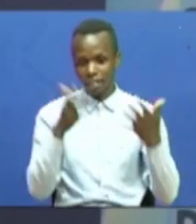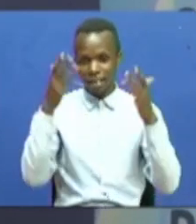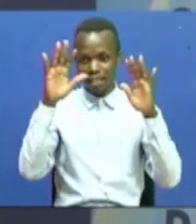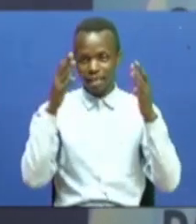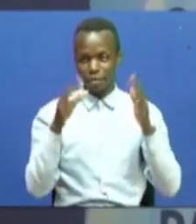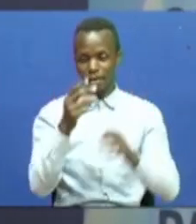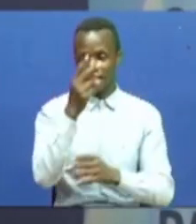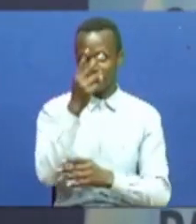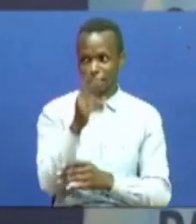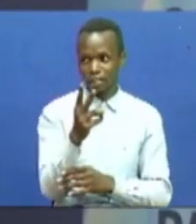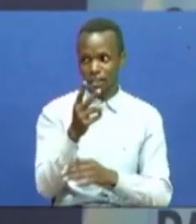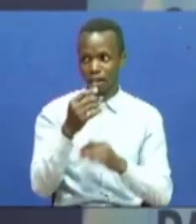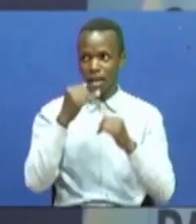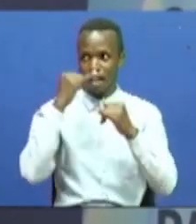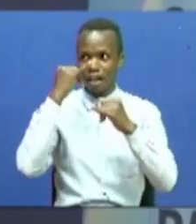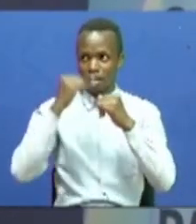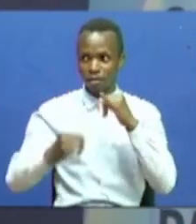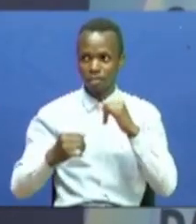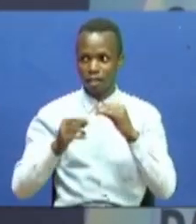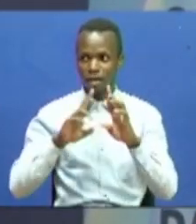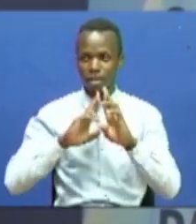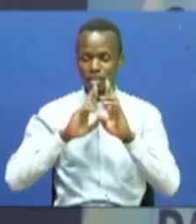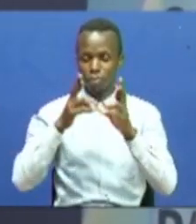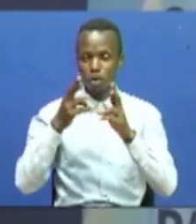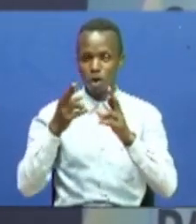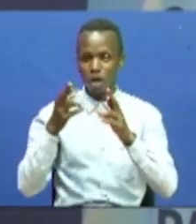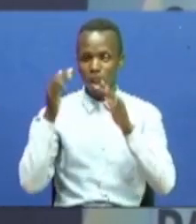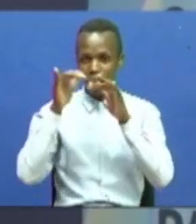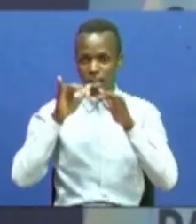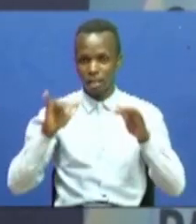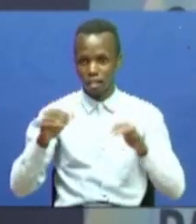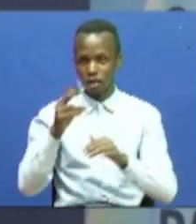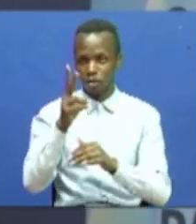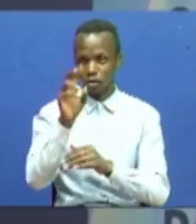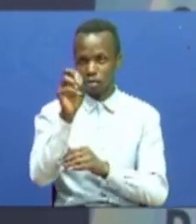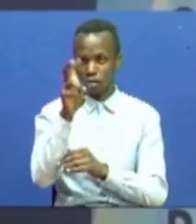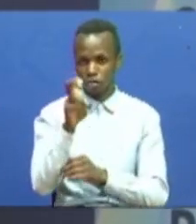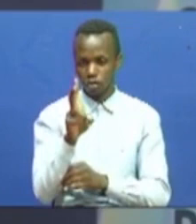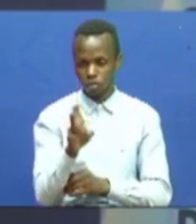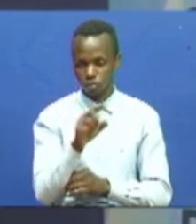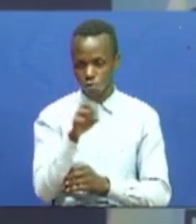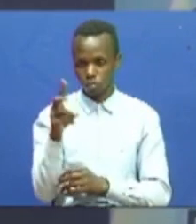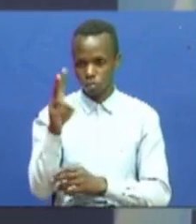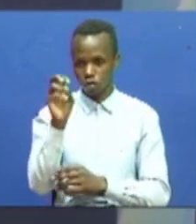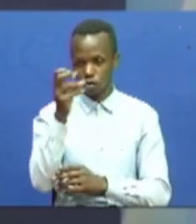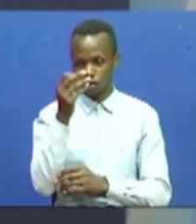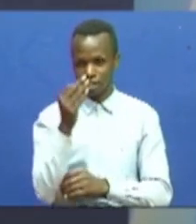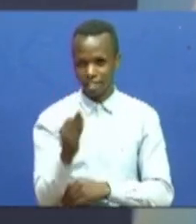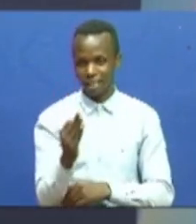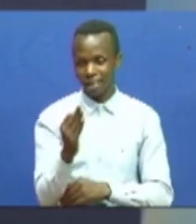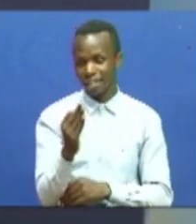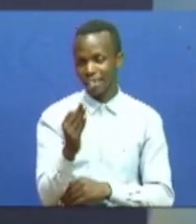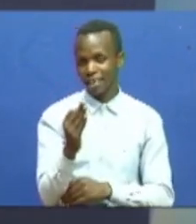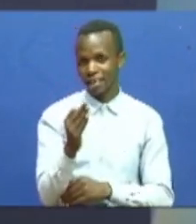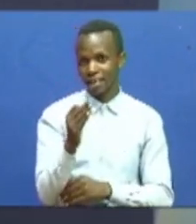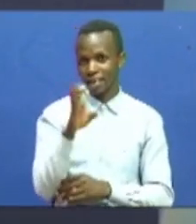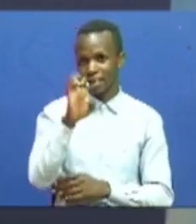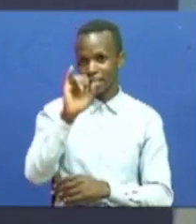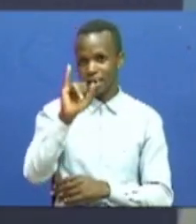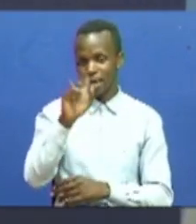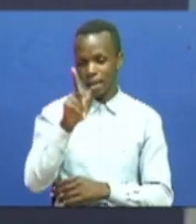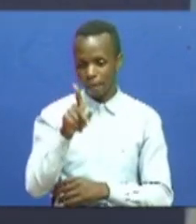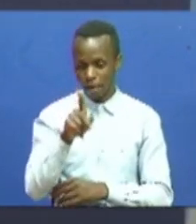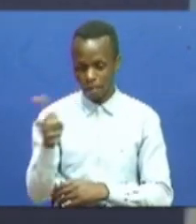second final reporting seminar of the 2022-2023 EIPP. The